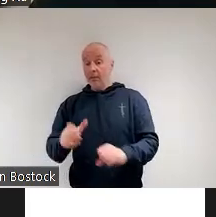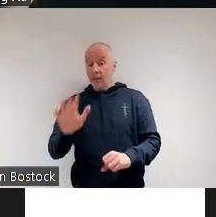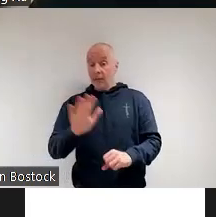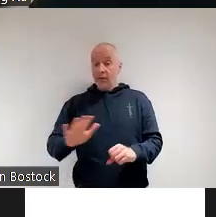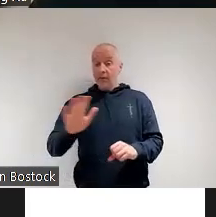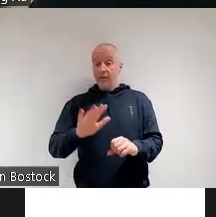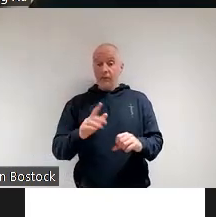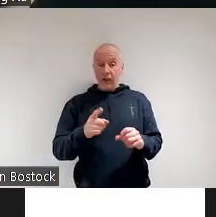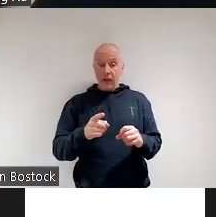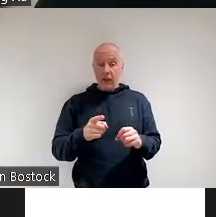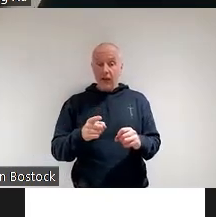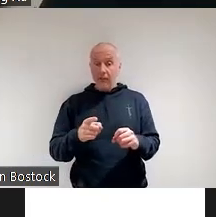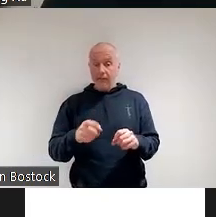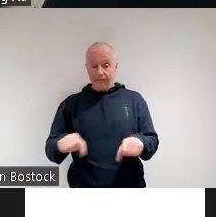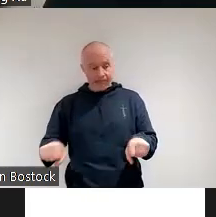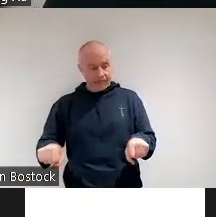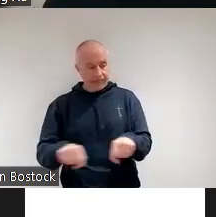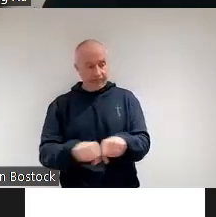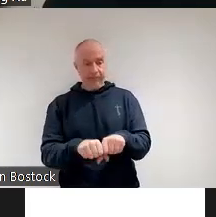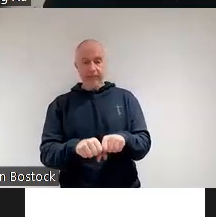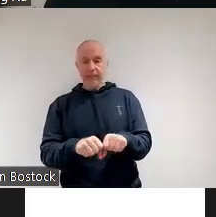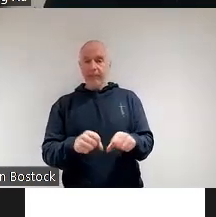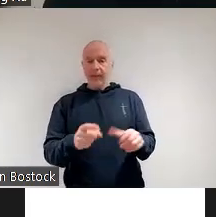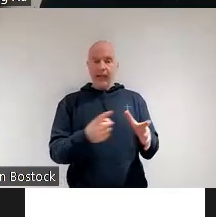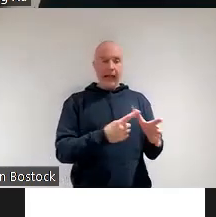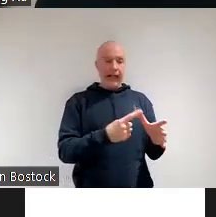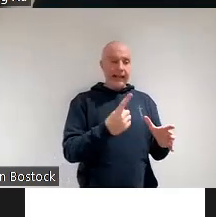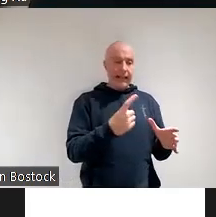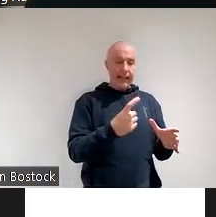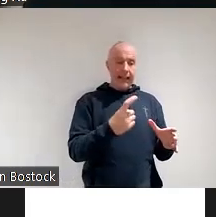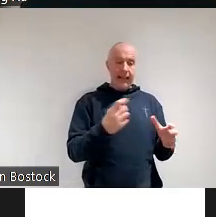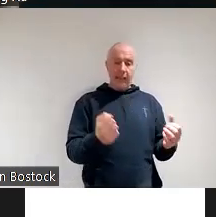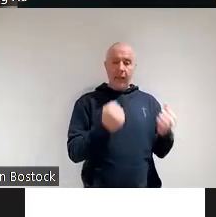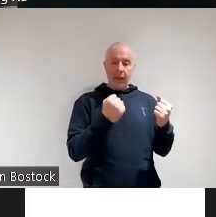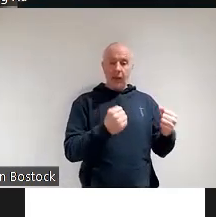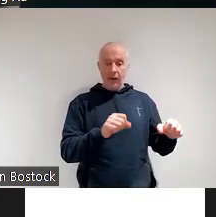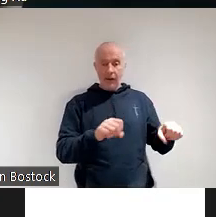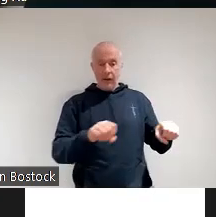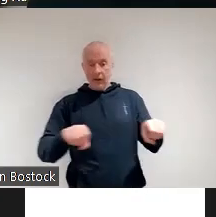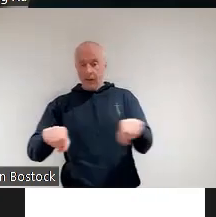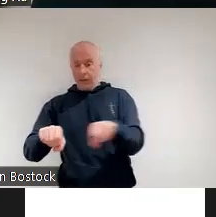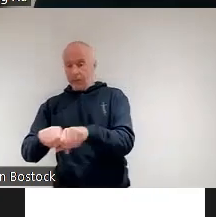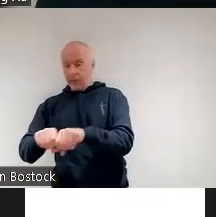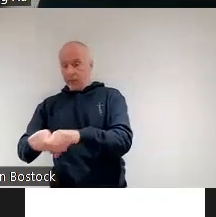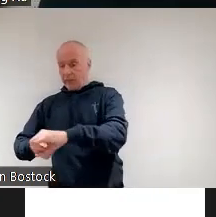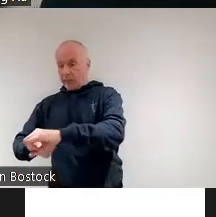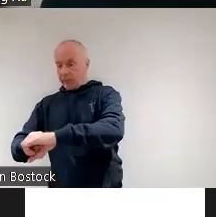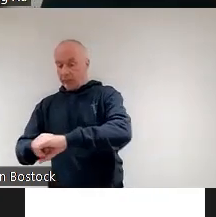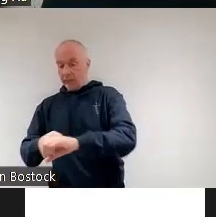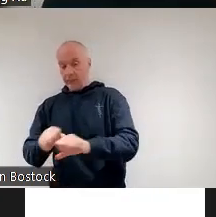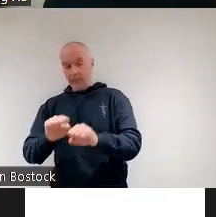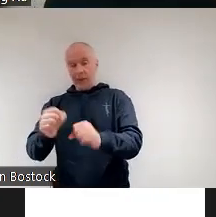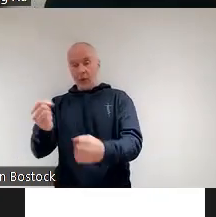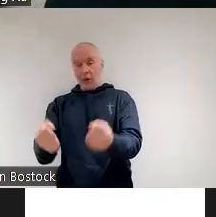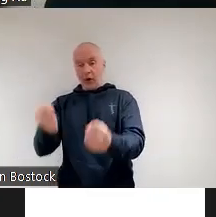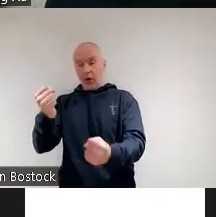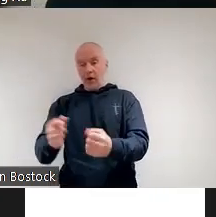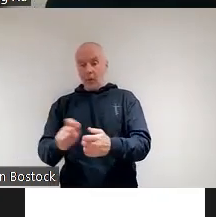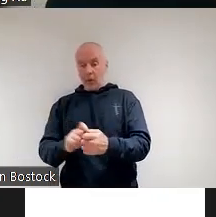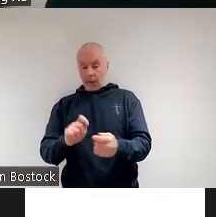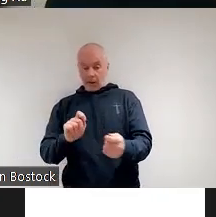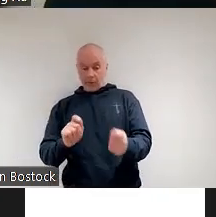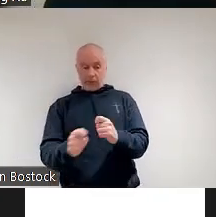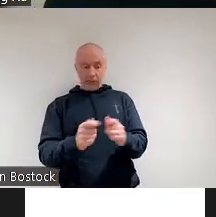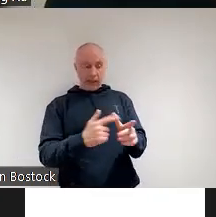to charge your car, that means the AC power coming from the grid, they will go to an onboard charger on your car. And that onboard charger will change the AC